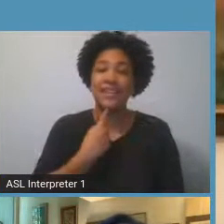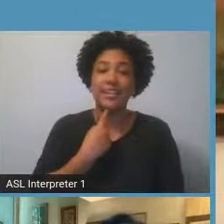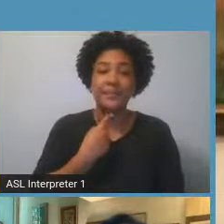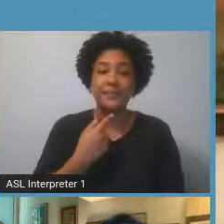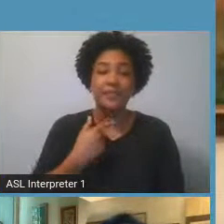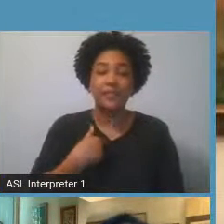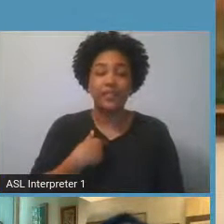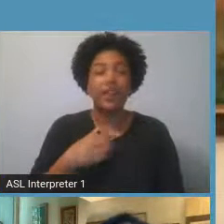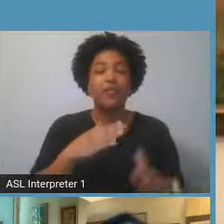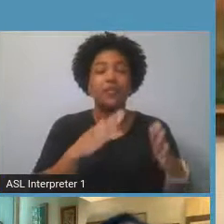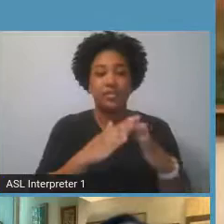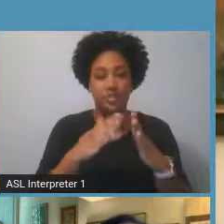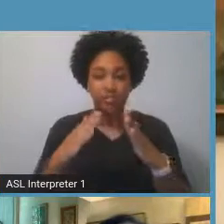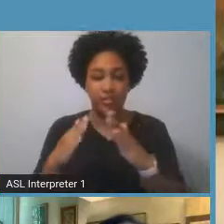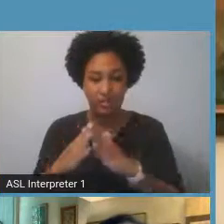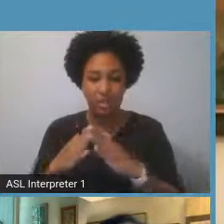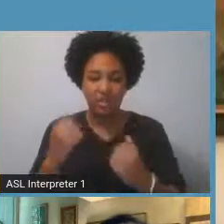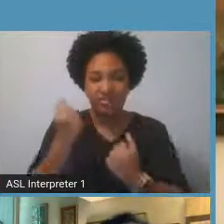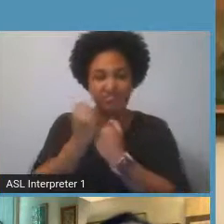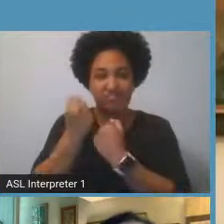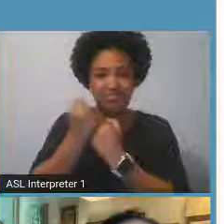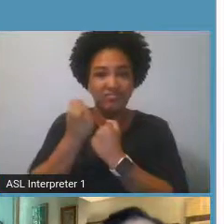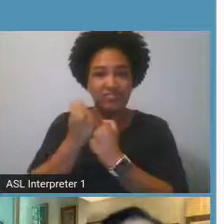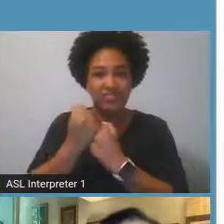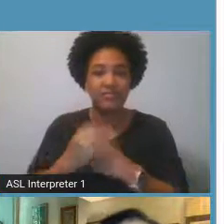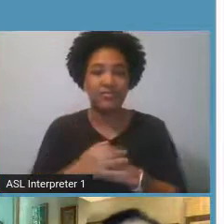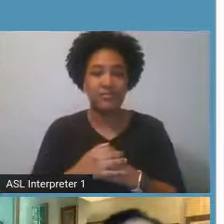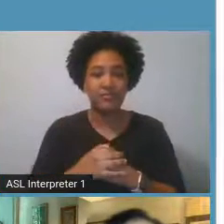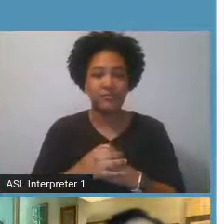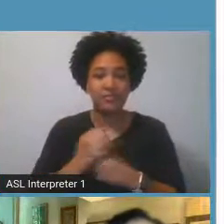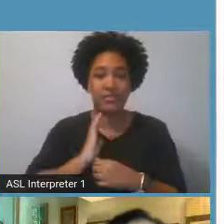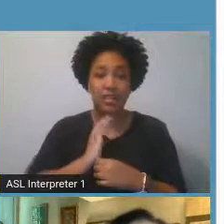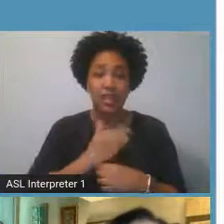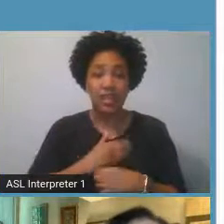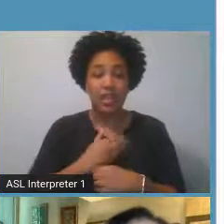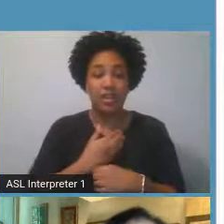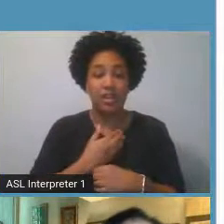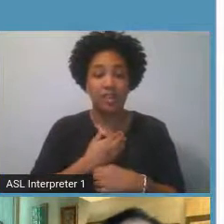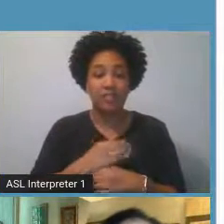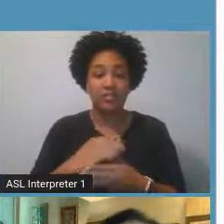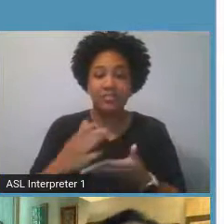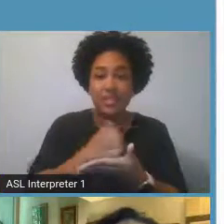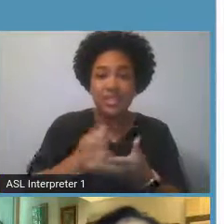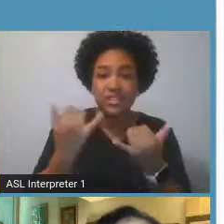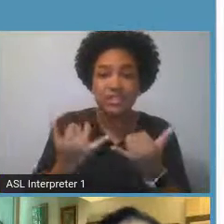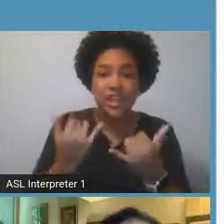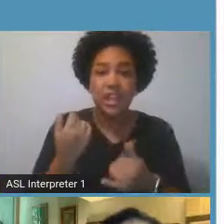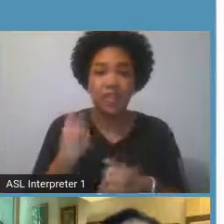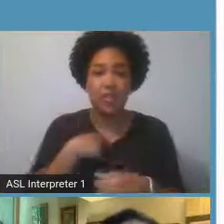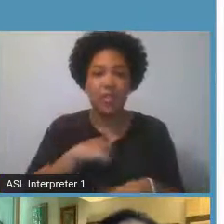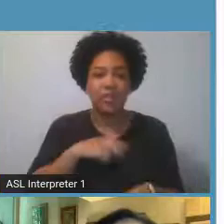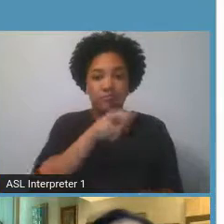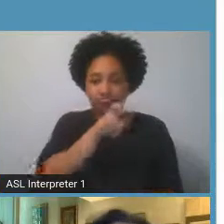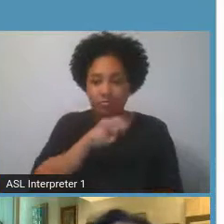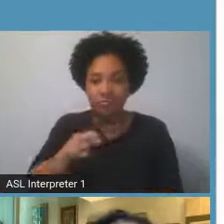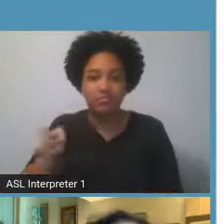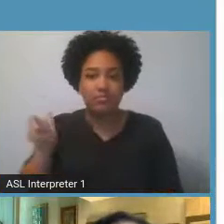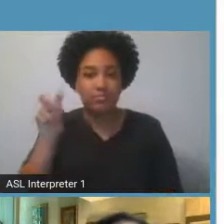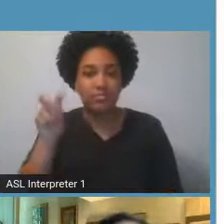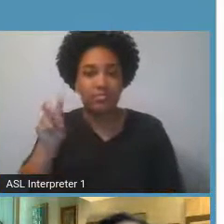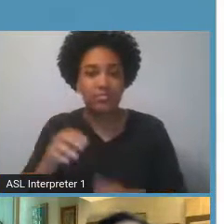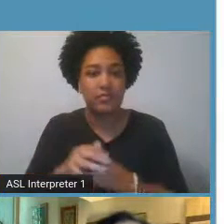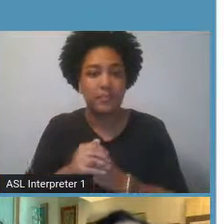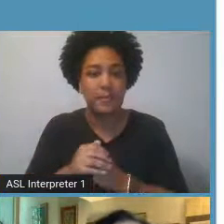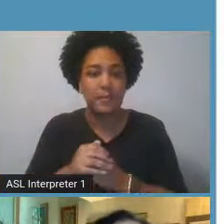community archivist at UNCG, and our collection, we just migrated from Content DM to